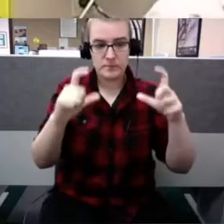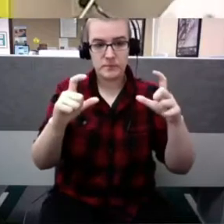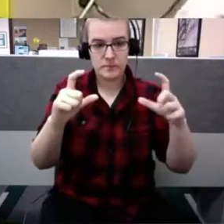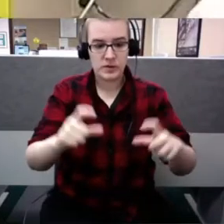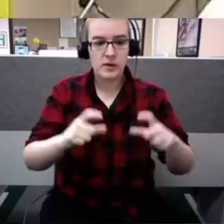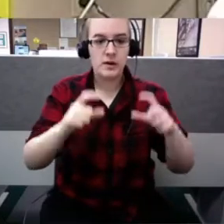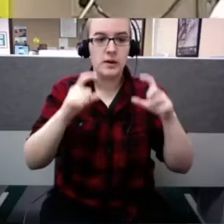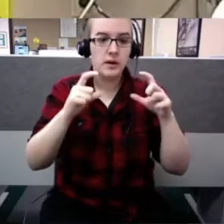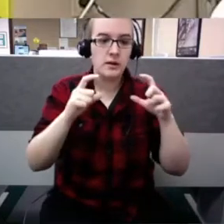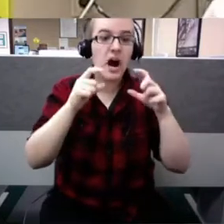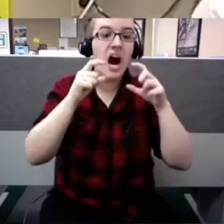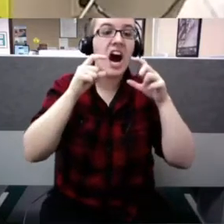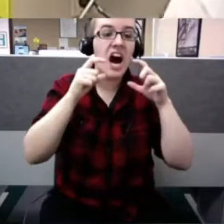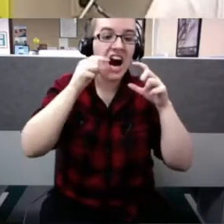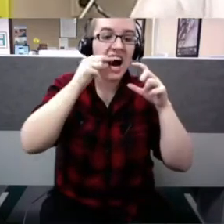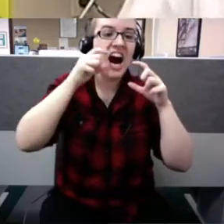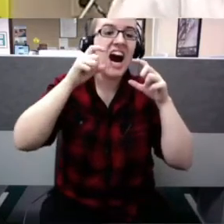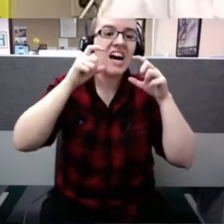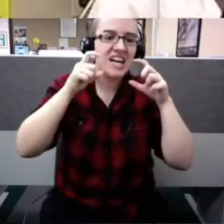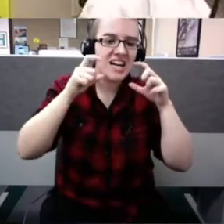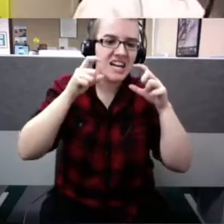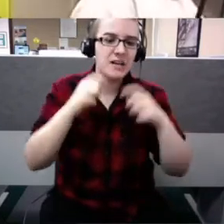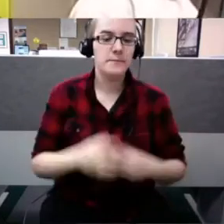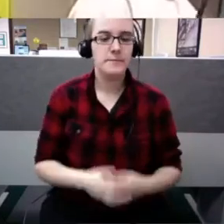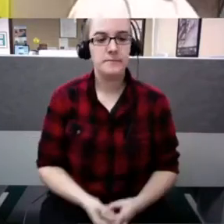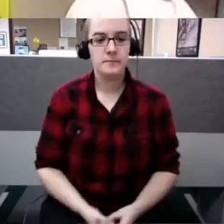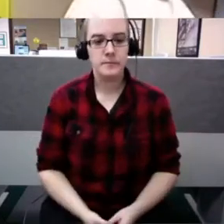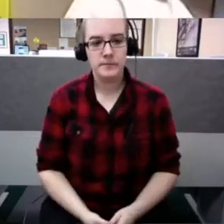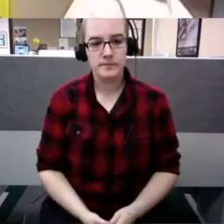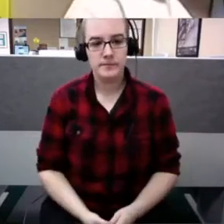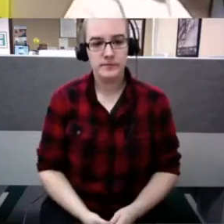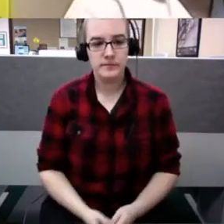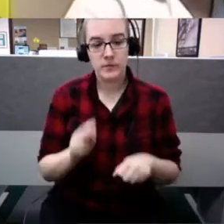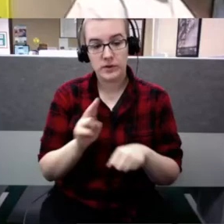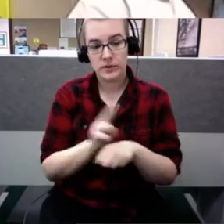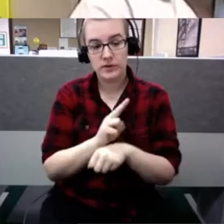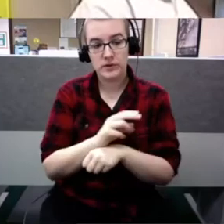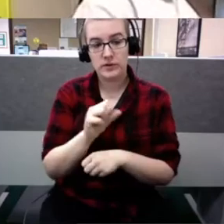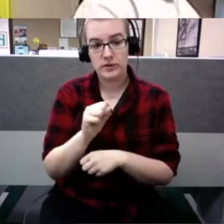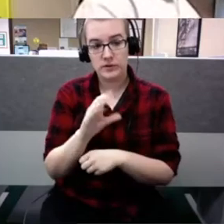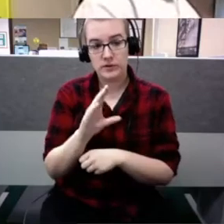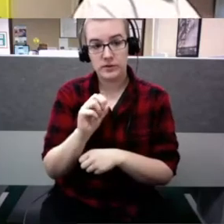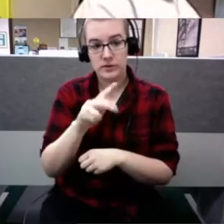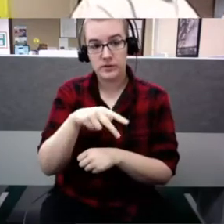your teeth. He'll insert the scope through this